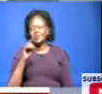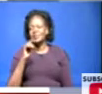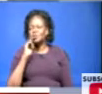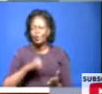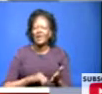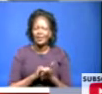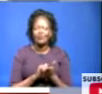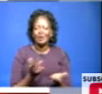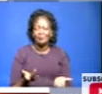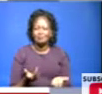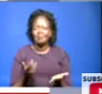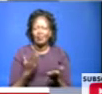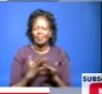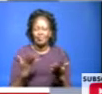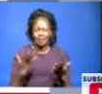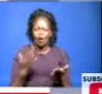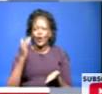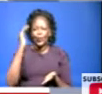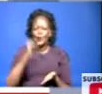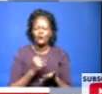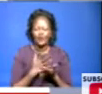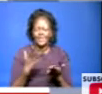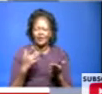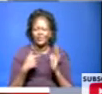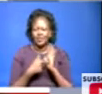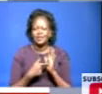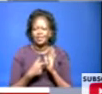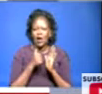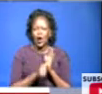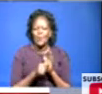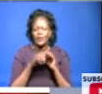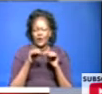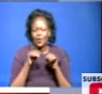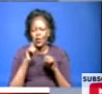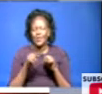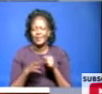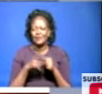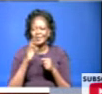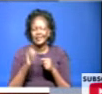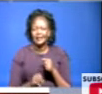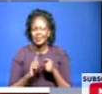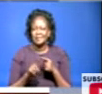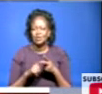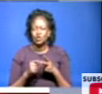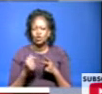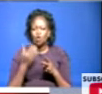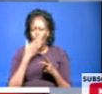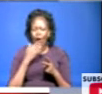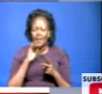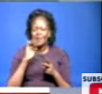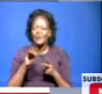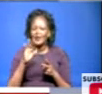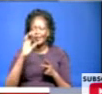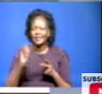were marginal commodity price reduction for products such as maize flour at 1.7%, cooking oil at